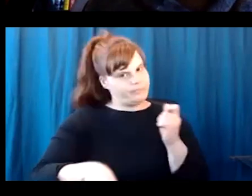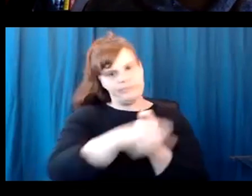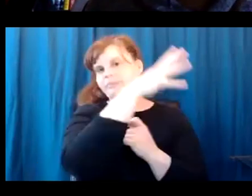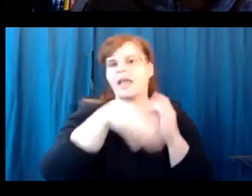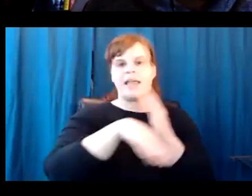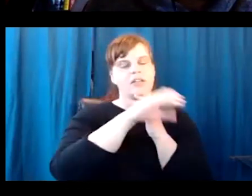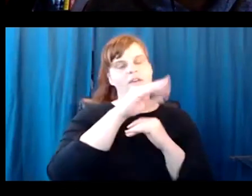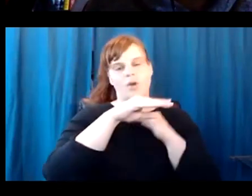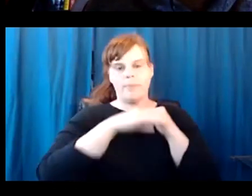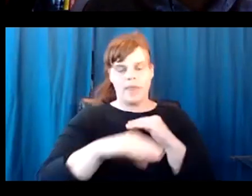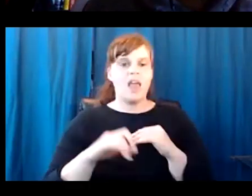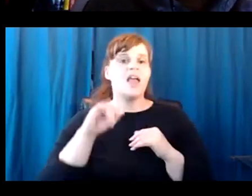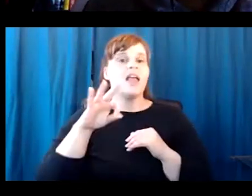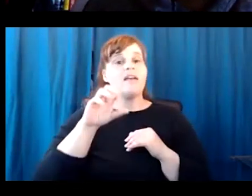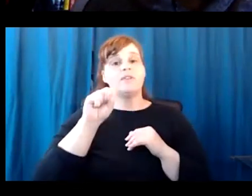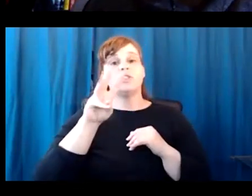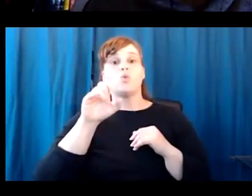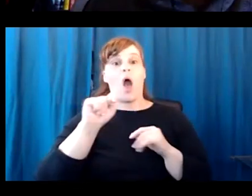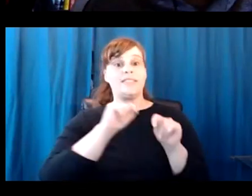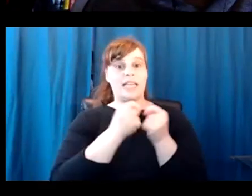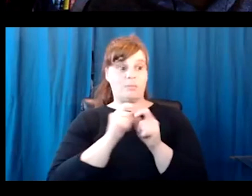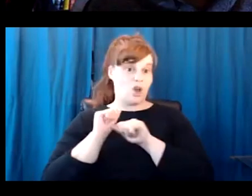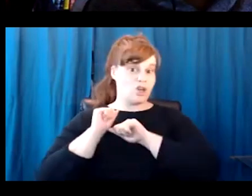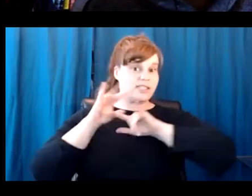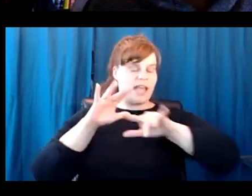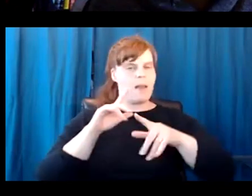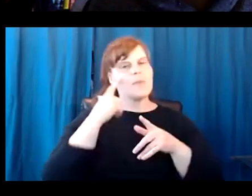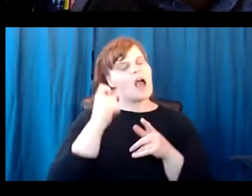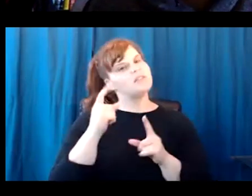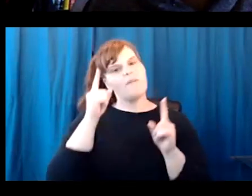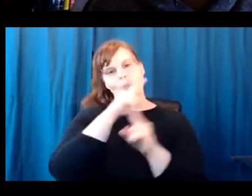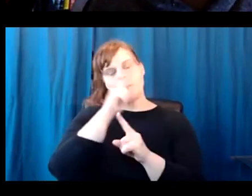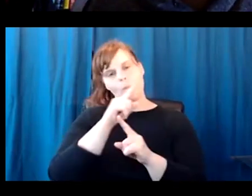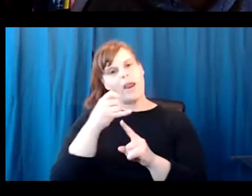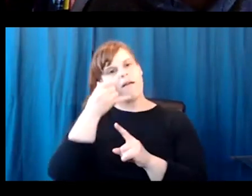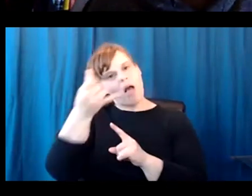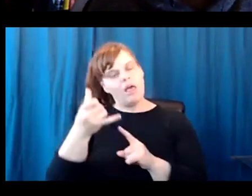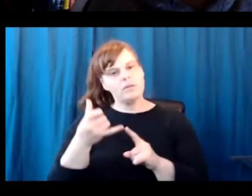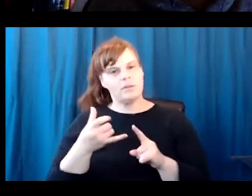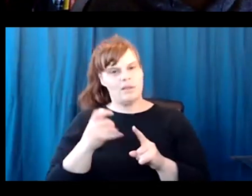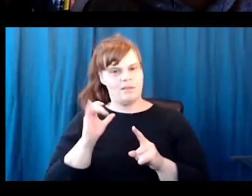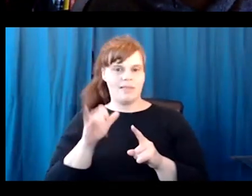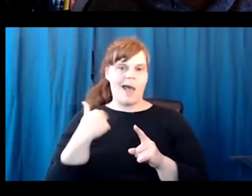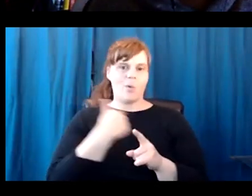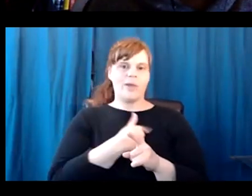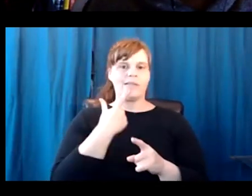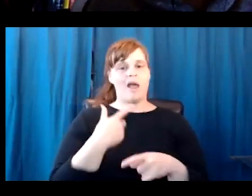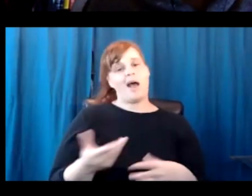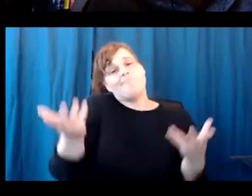innocents by way of hoaxes and prank calls, it's chalked up to the cost of doing business. For